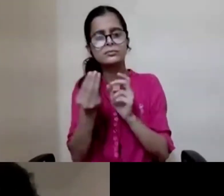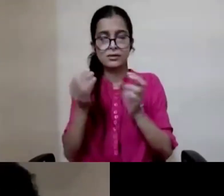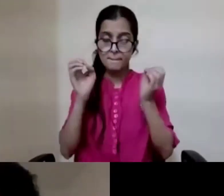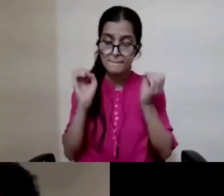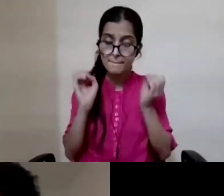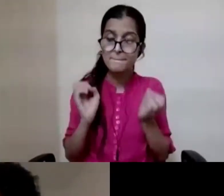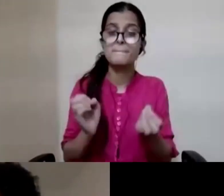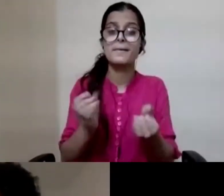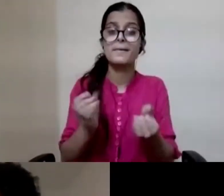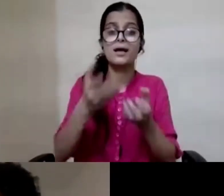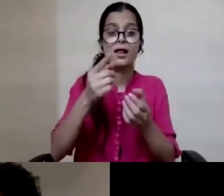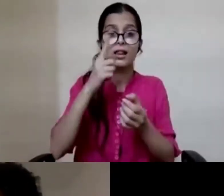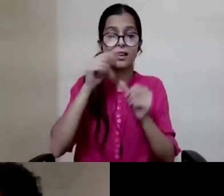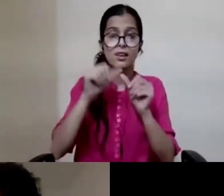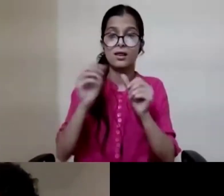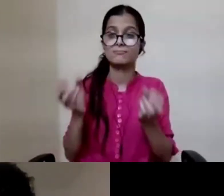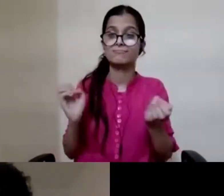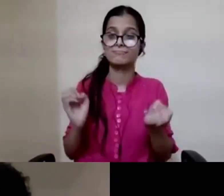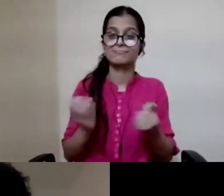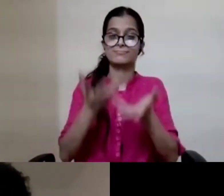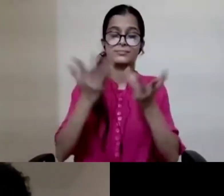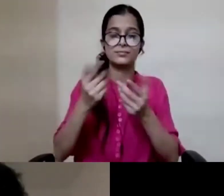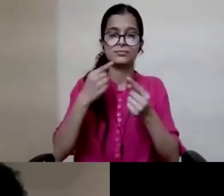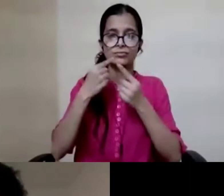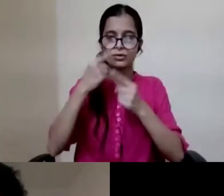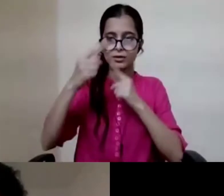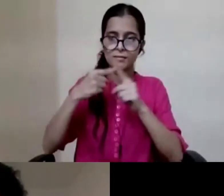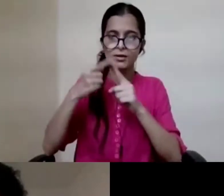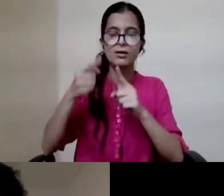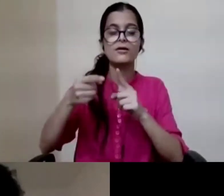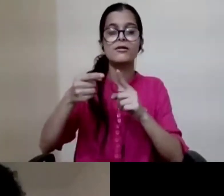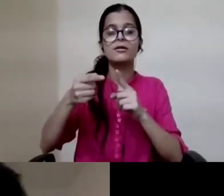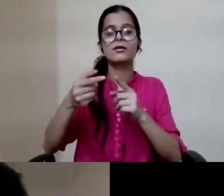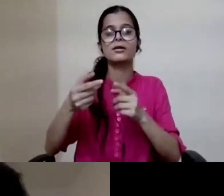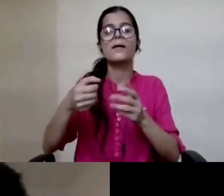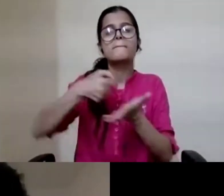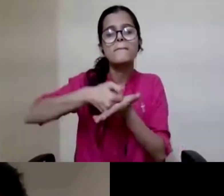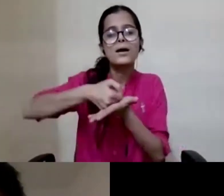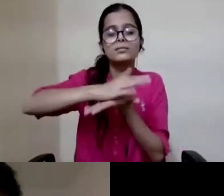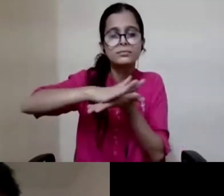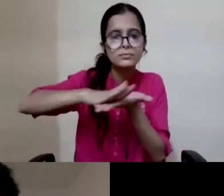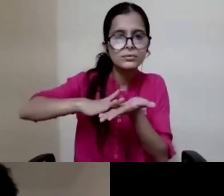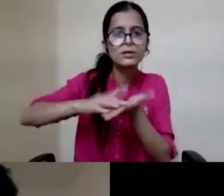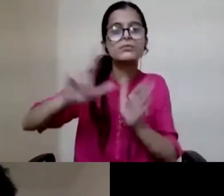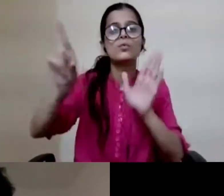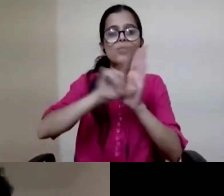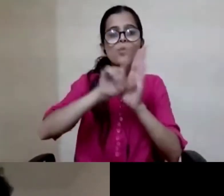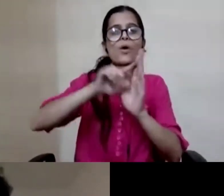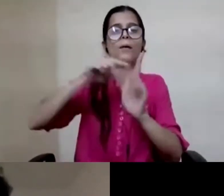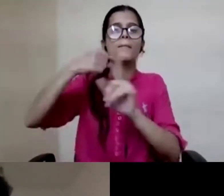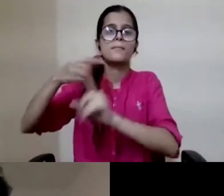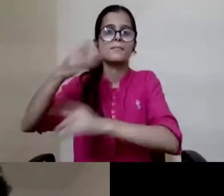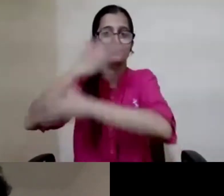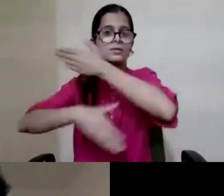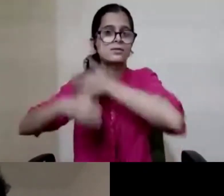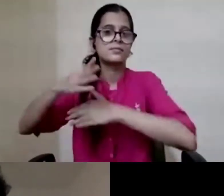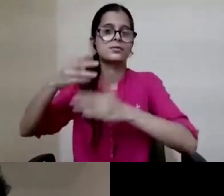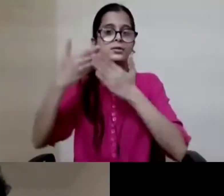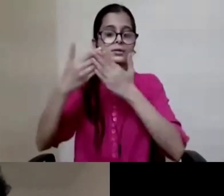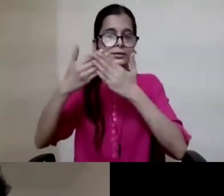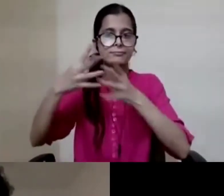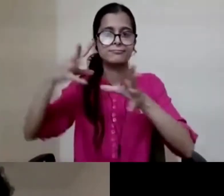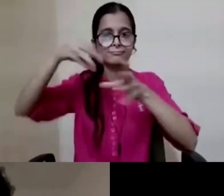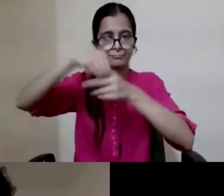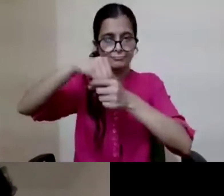by talking about this fundamental contradiction that seems to exist between law and disability studies. On the one hand,